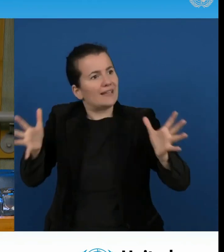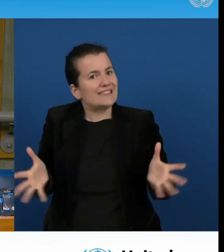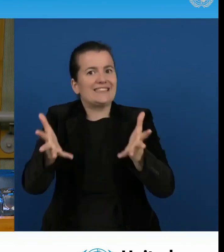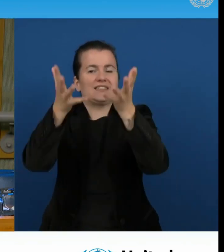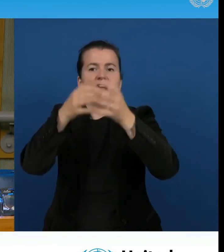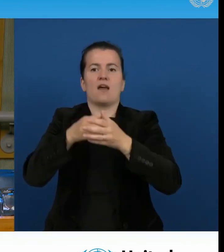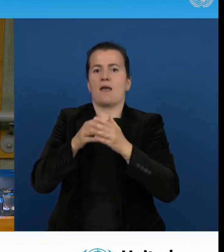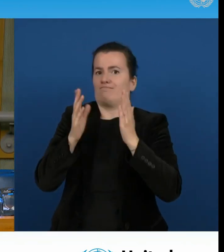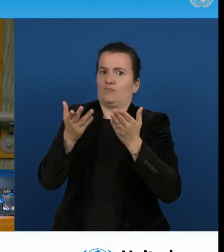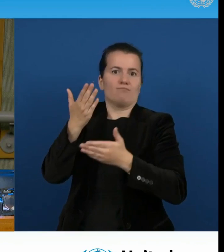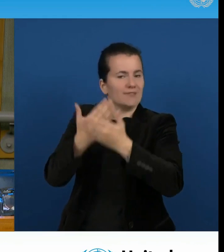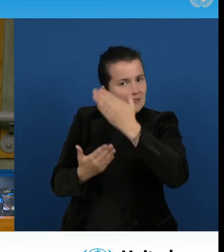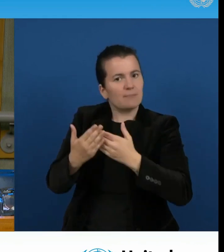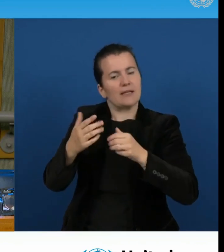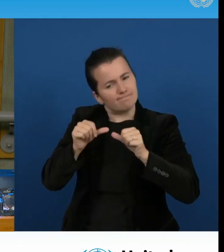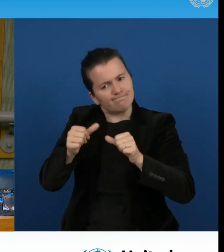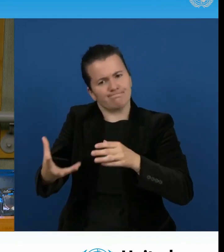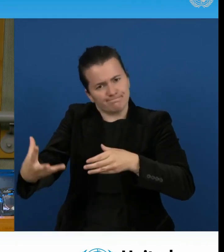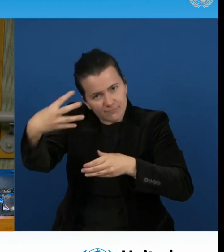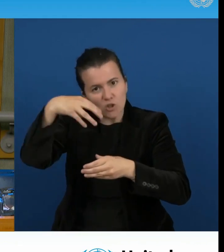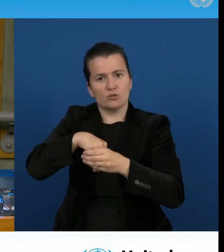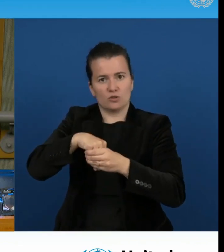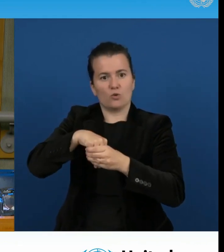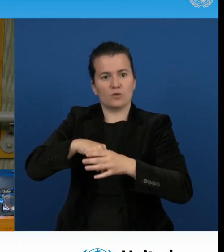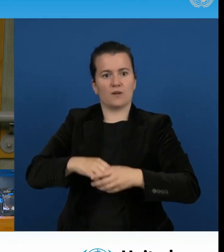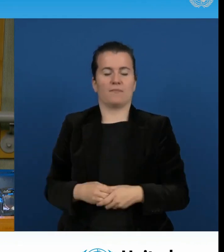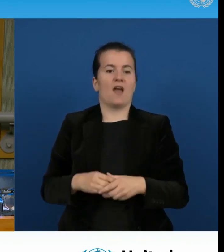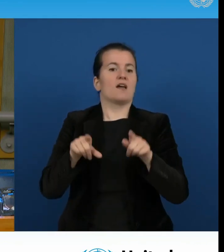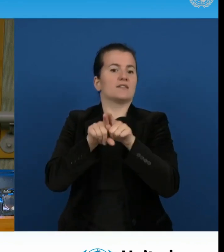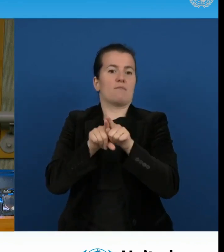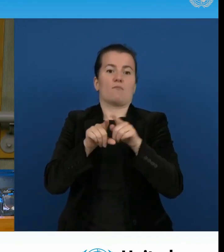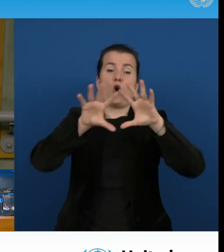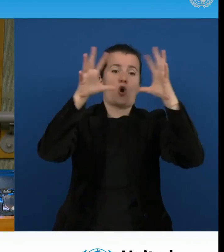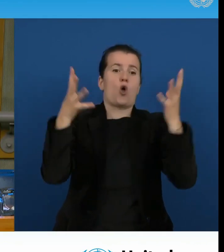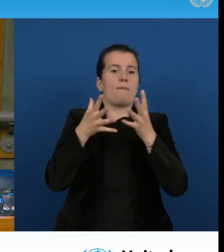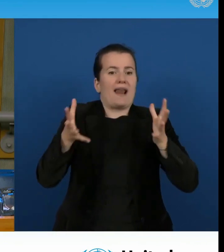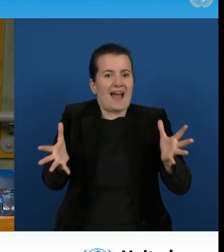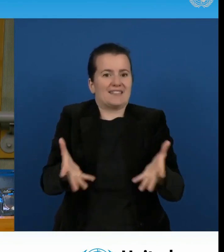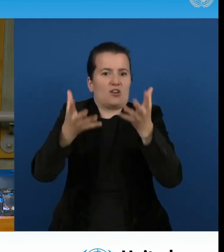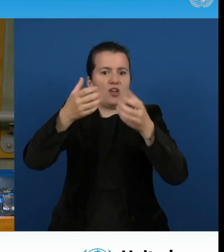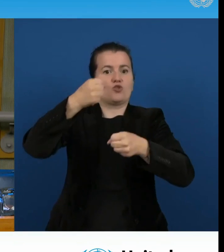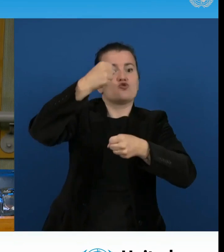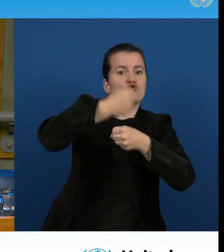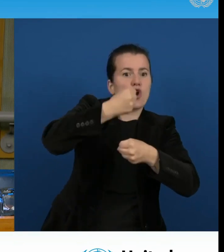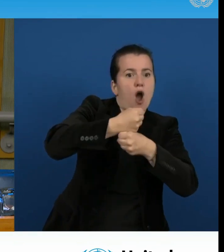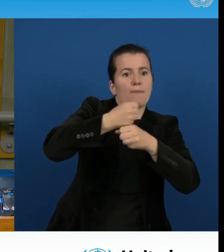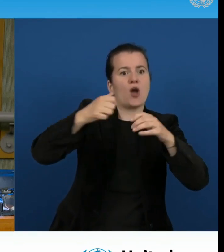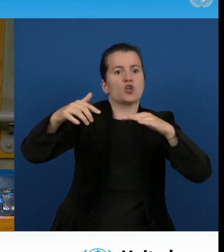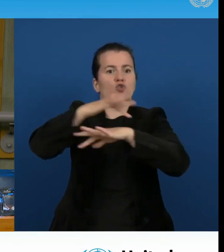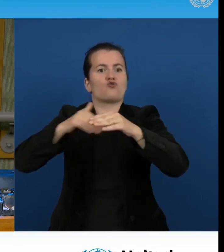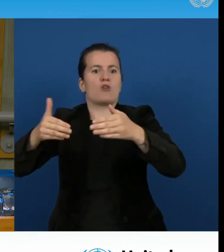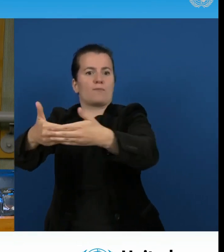for Just Transition, as well as the Global Coalition for Social Justice, both of which the ILO continues to be